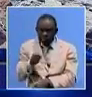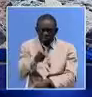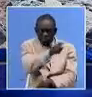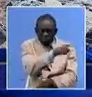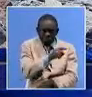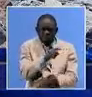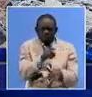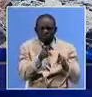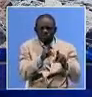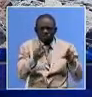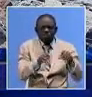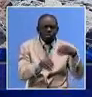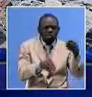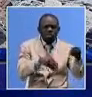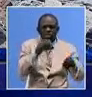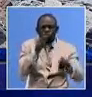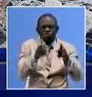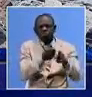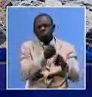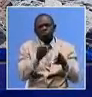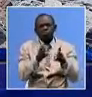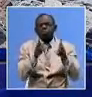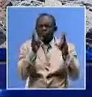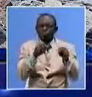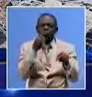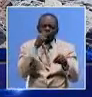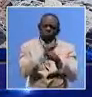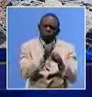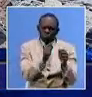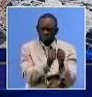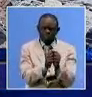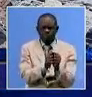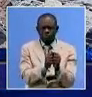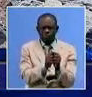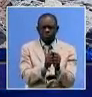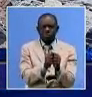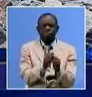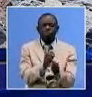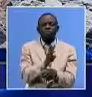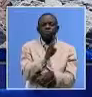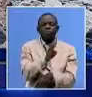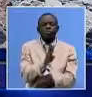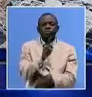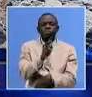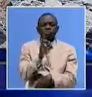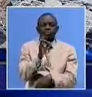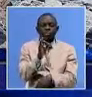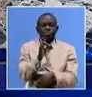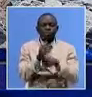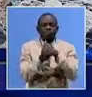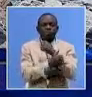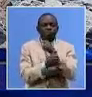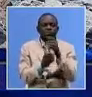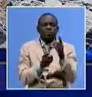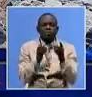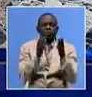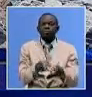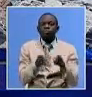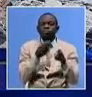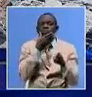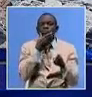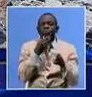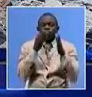allocation of land in the areas. And Worldwide Fund for Nature WWF Country Director Nachila Lankombo Growth and Prosperity Sarah